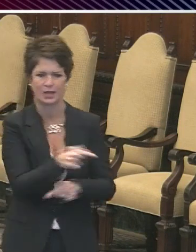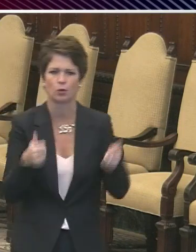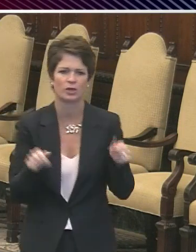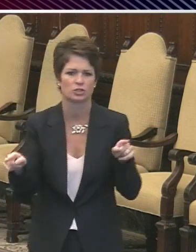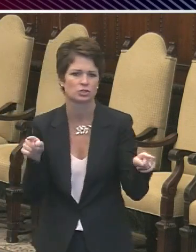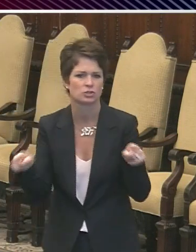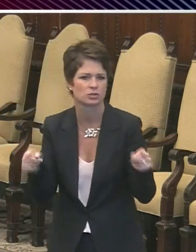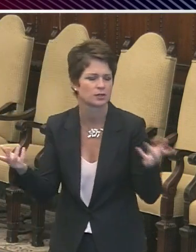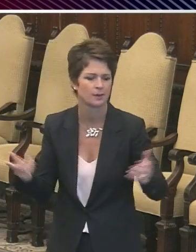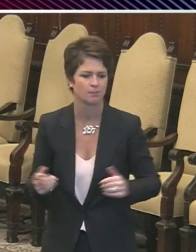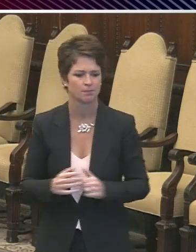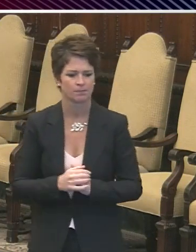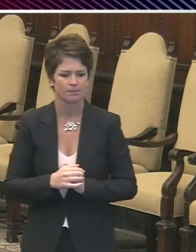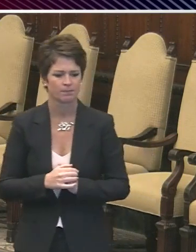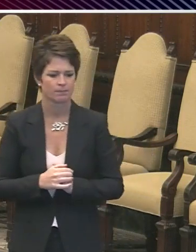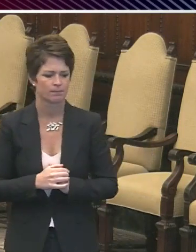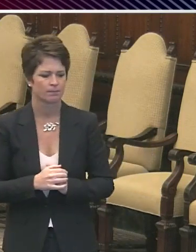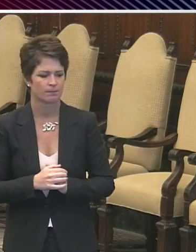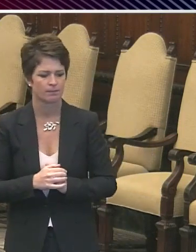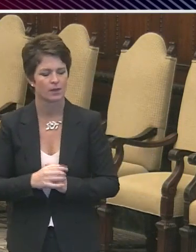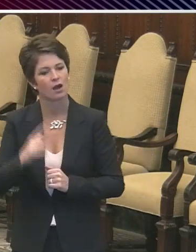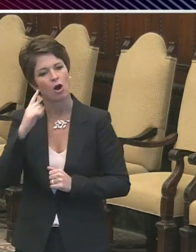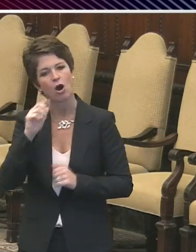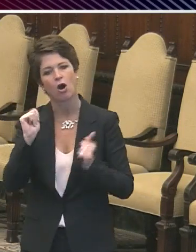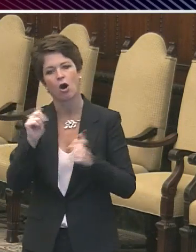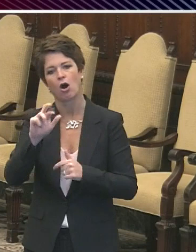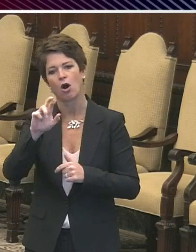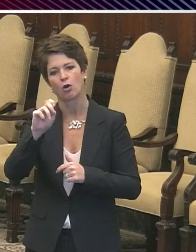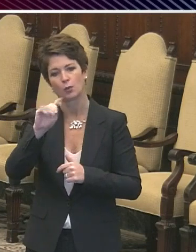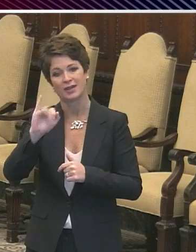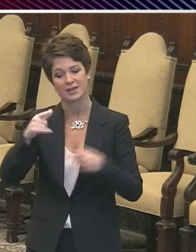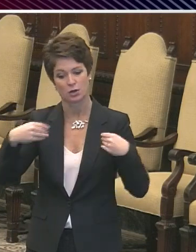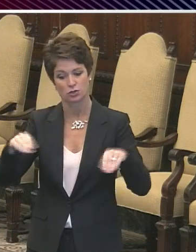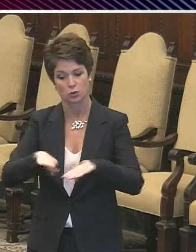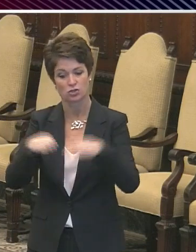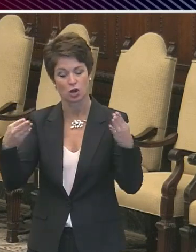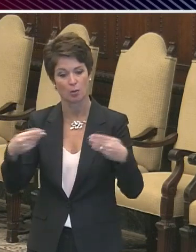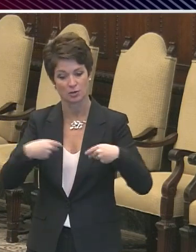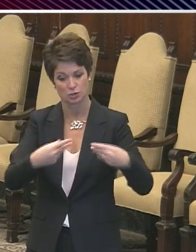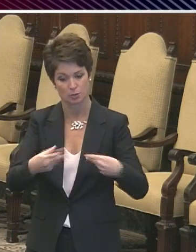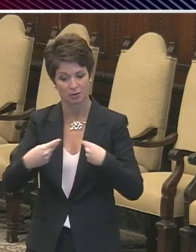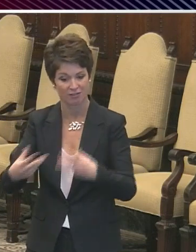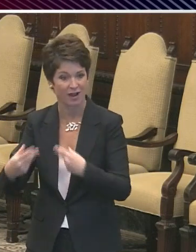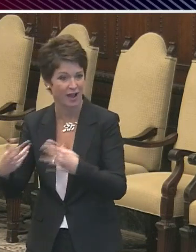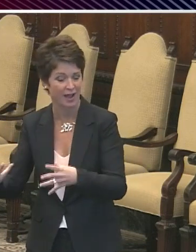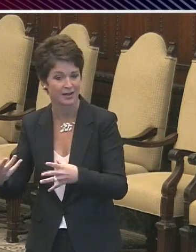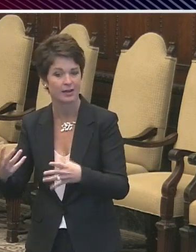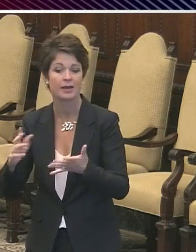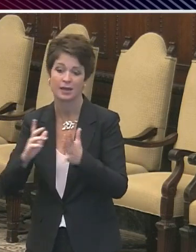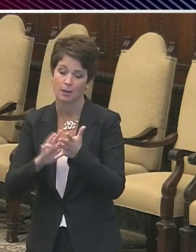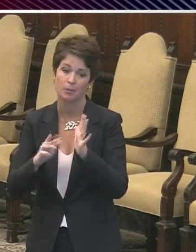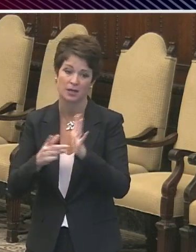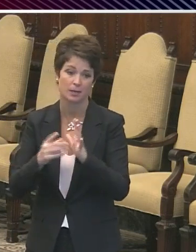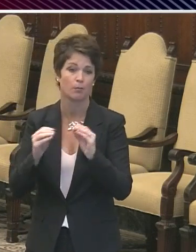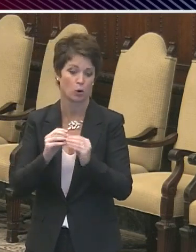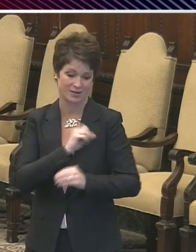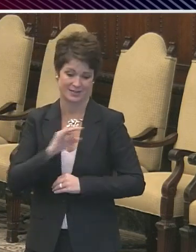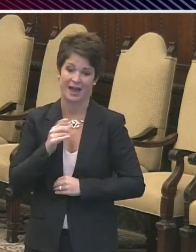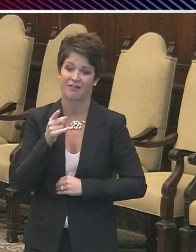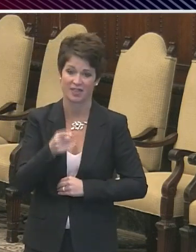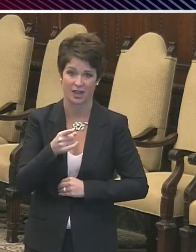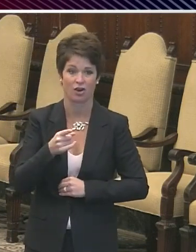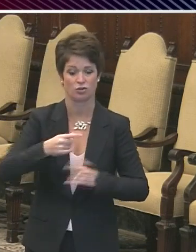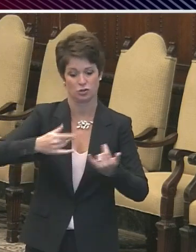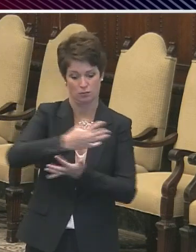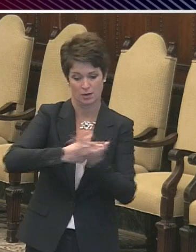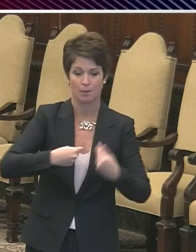level, but if all retail stores opened up to provide curbside pickup, that would mean that there would be more staff in there that would provide